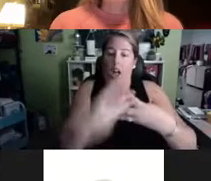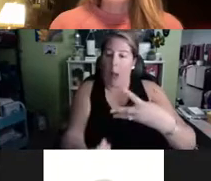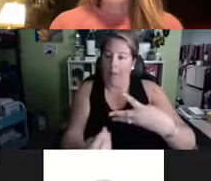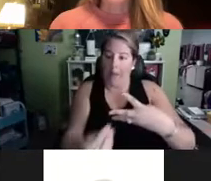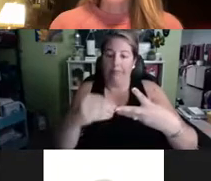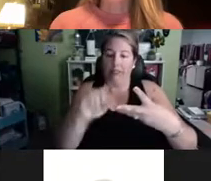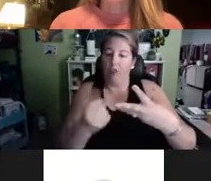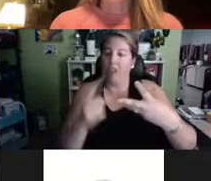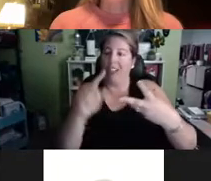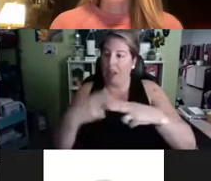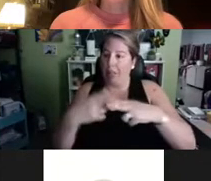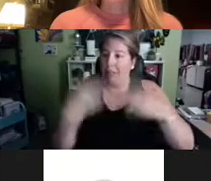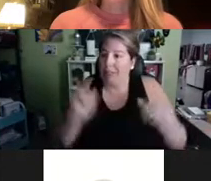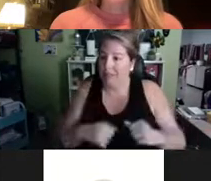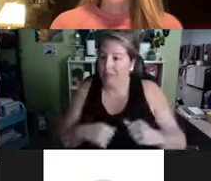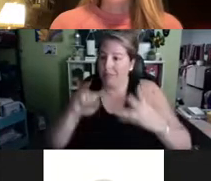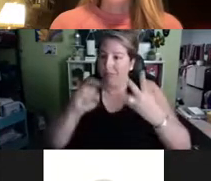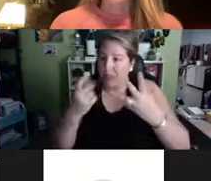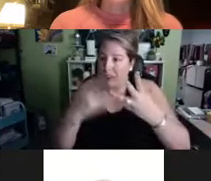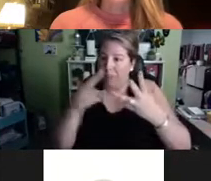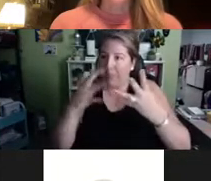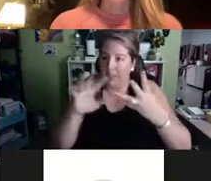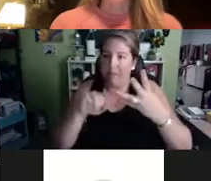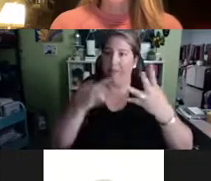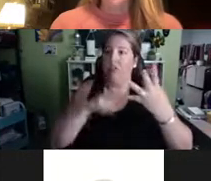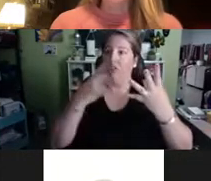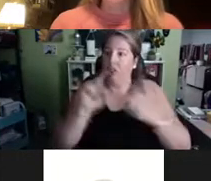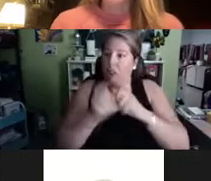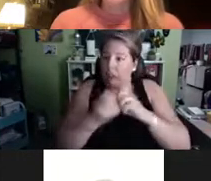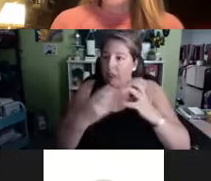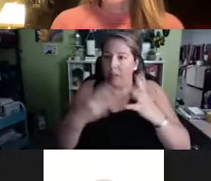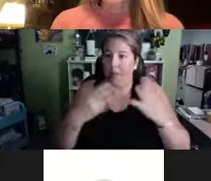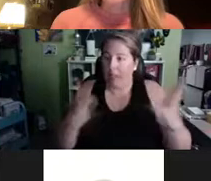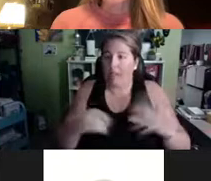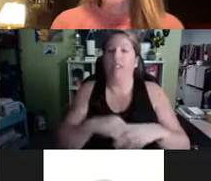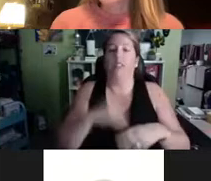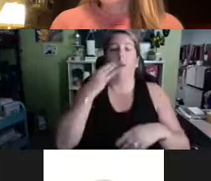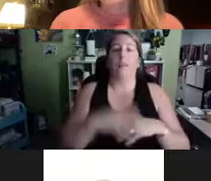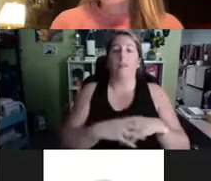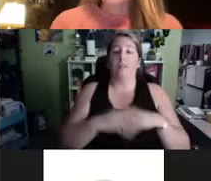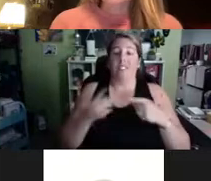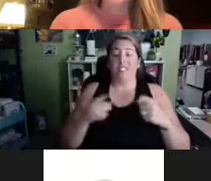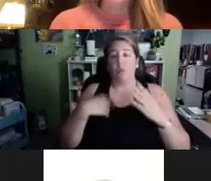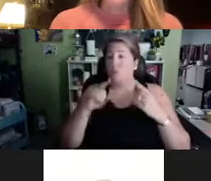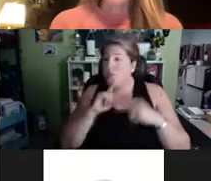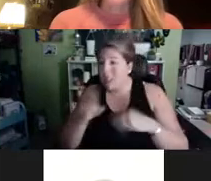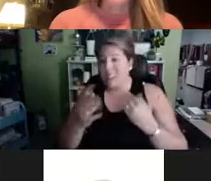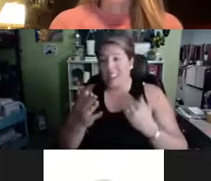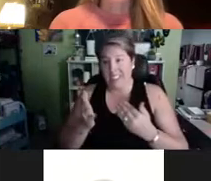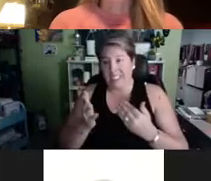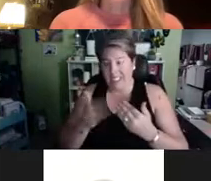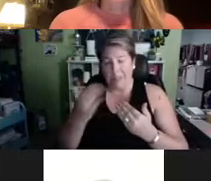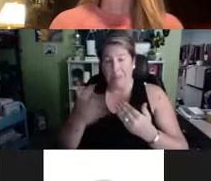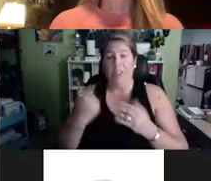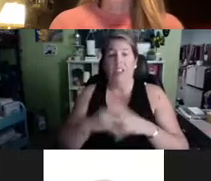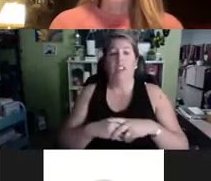your workstation. I'll show you where all of these are, but you can just click through that. Okay, so super simple.